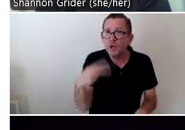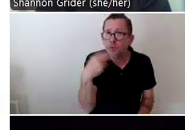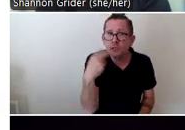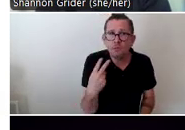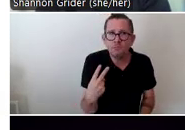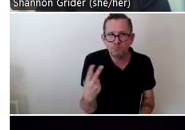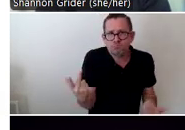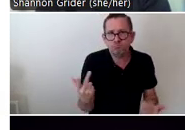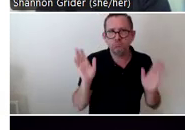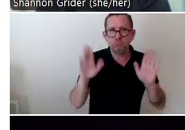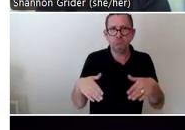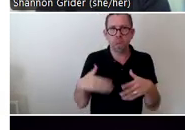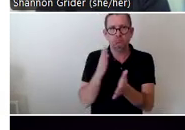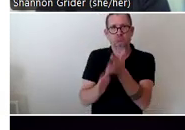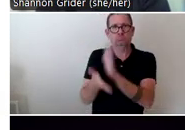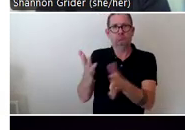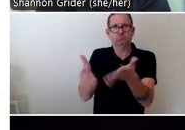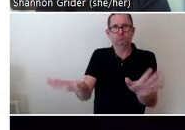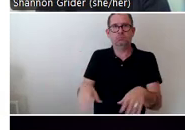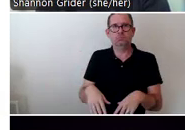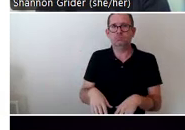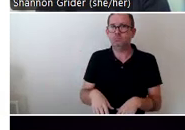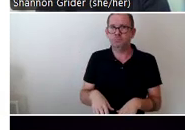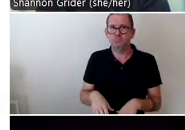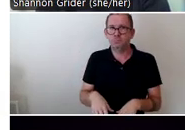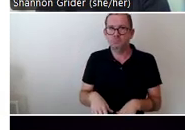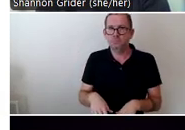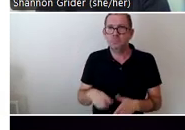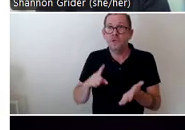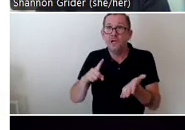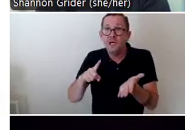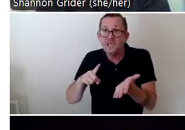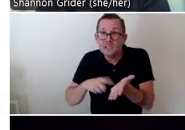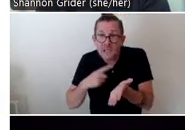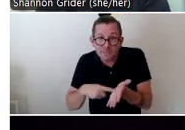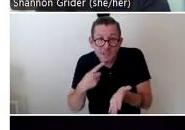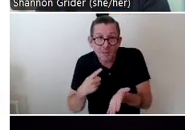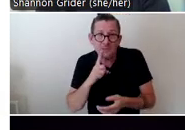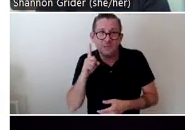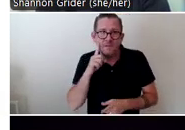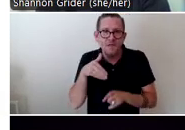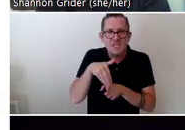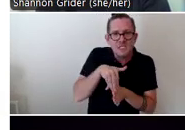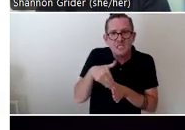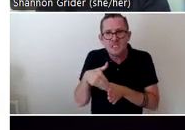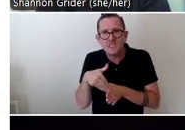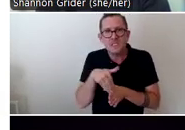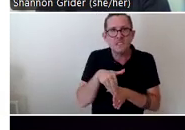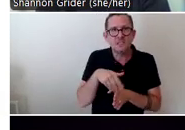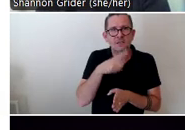hearing individuals typically assume that everyone can read lips and that that would be good enough. But of course it's